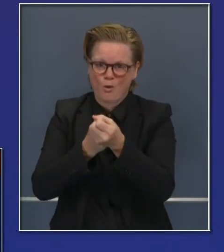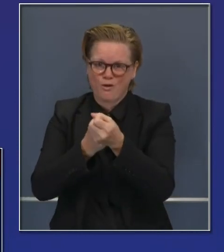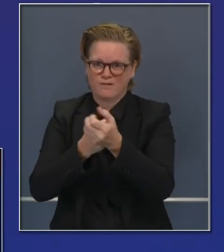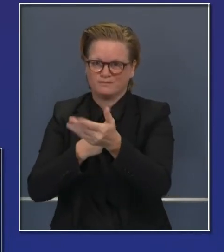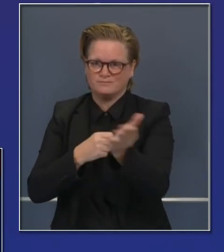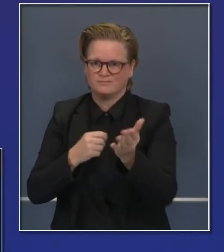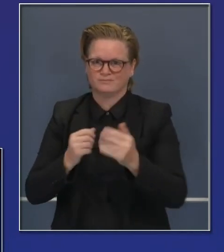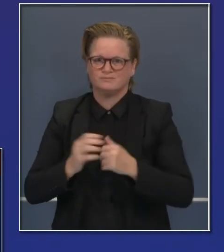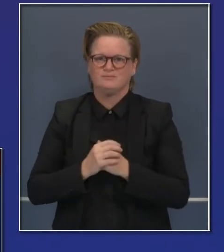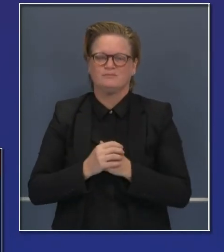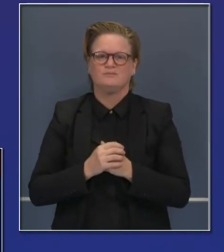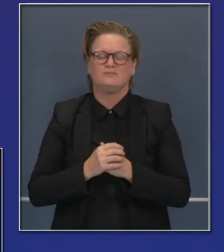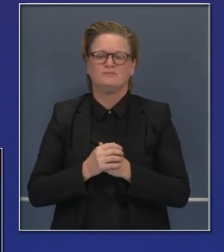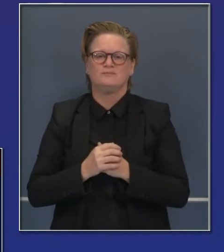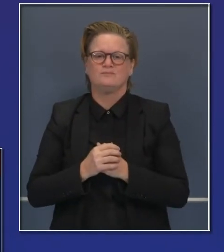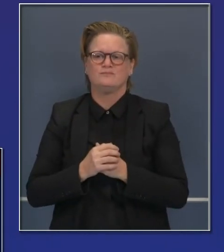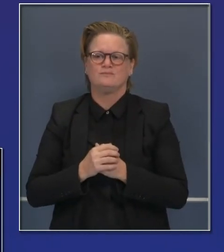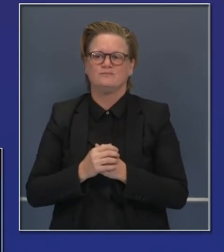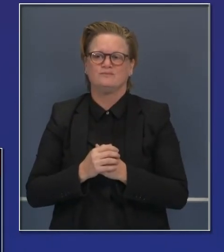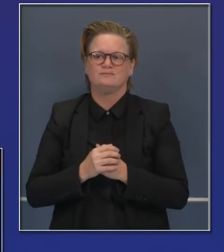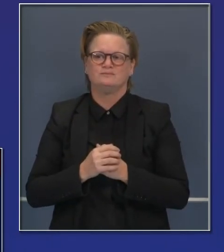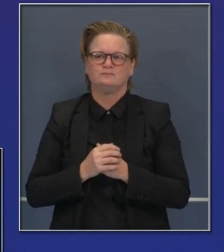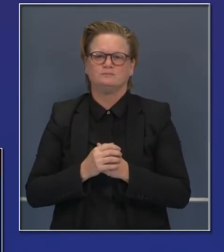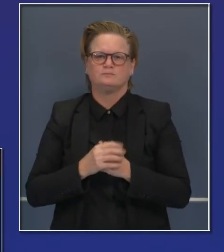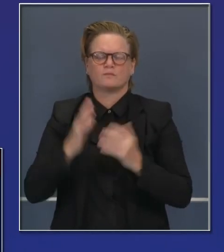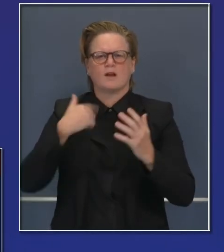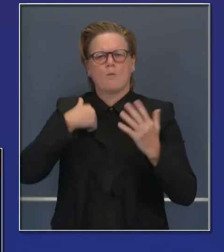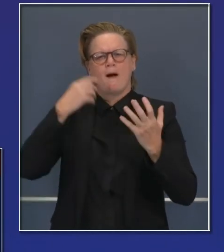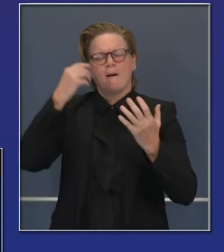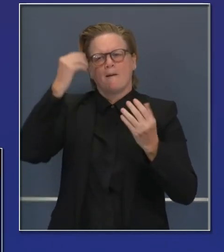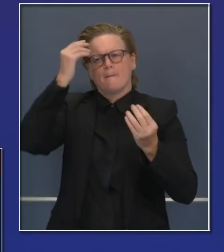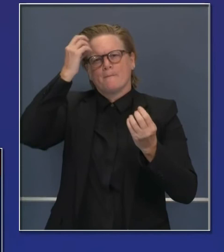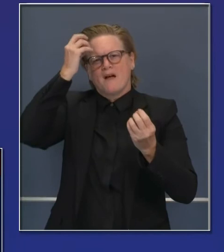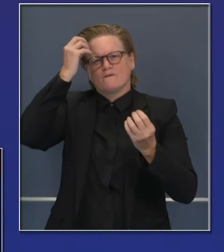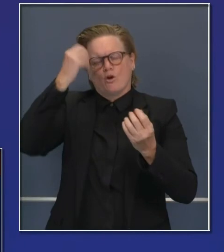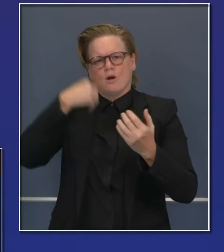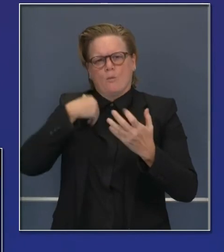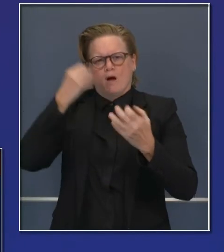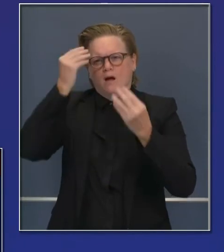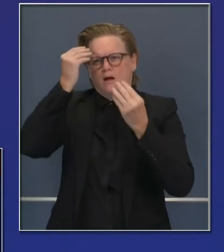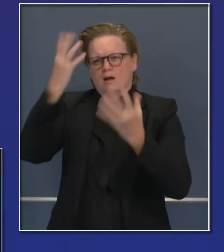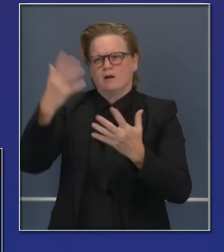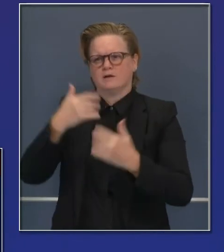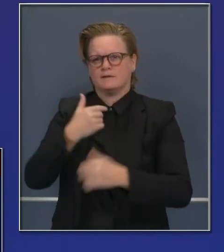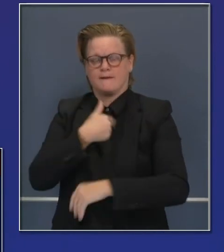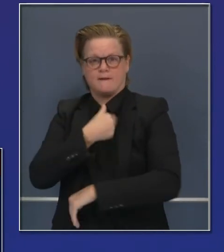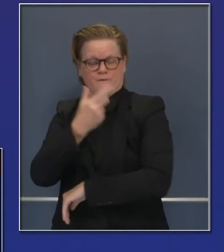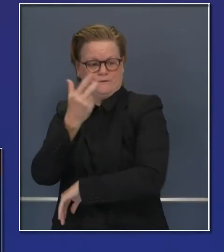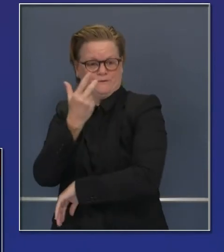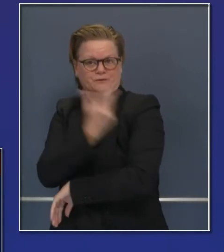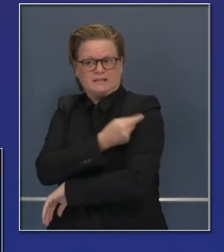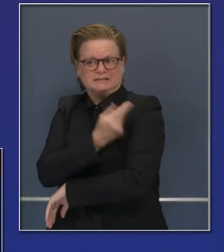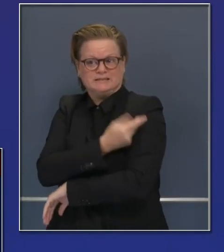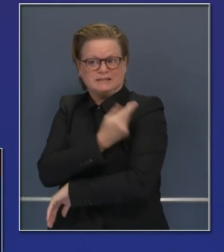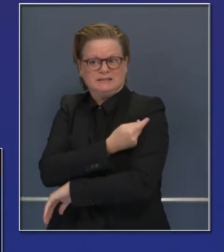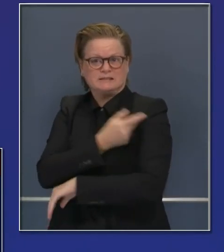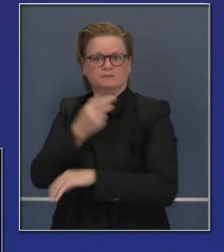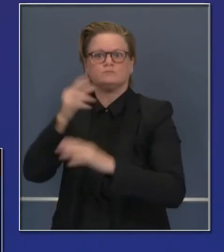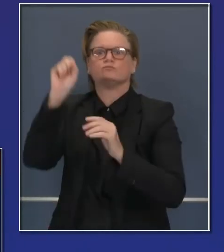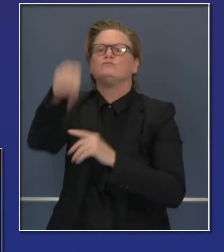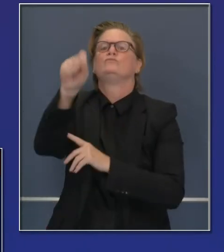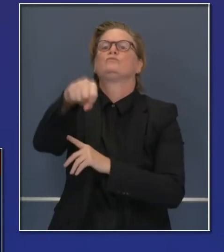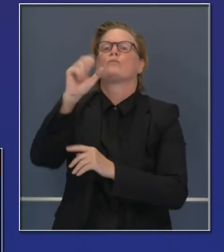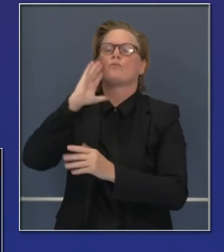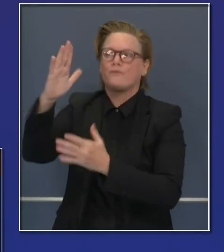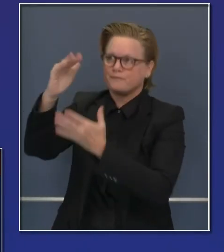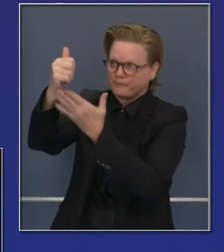end on an update on the vaccinations. Help is on the way. There is light at the end of this tunnel.